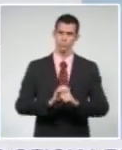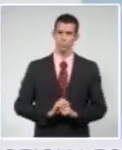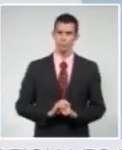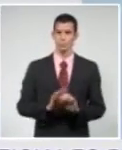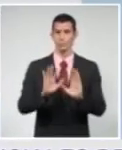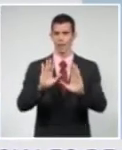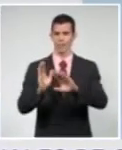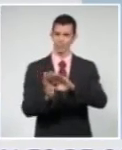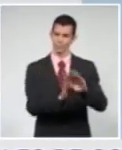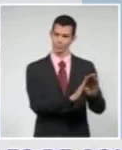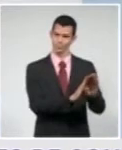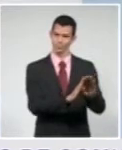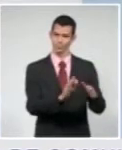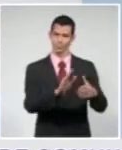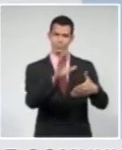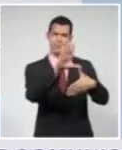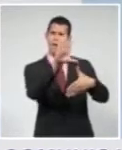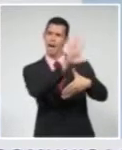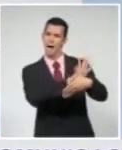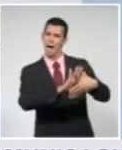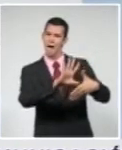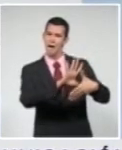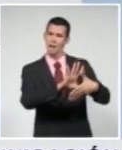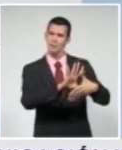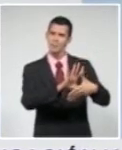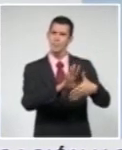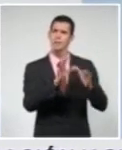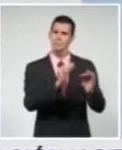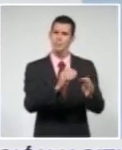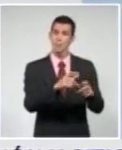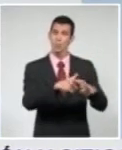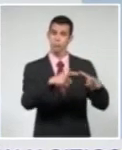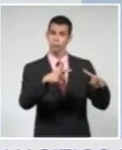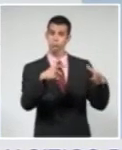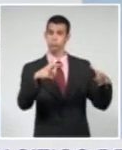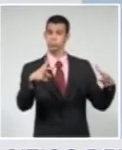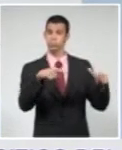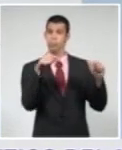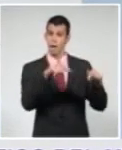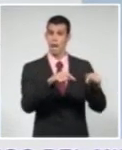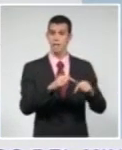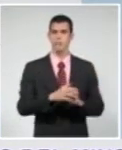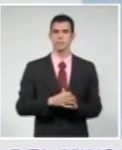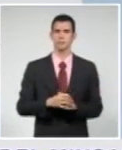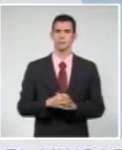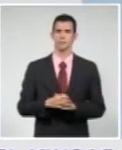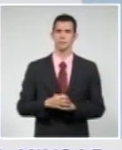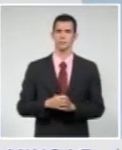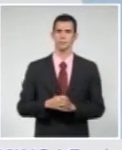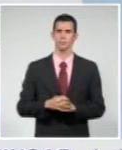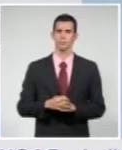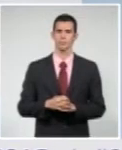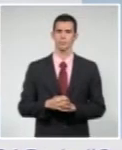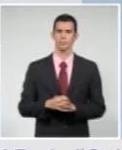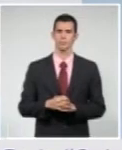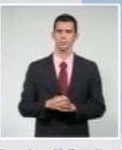53.21% of all COVID-19 cases worldwide and reported